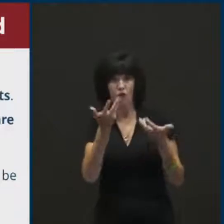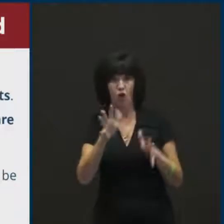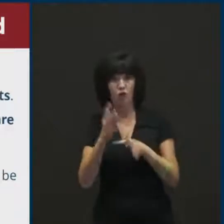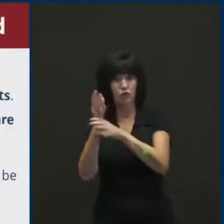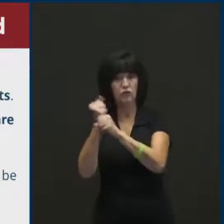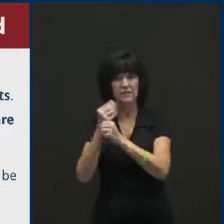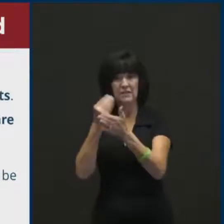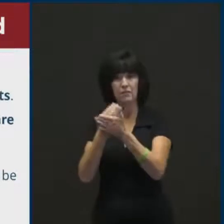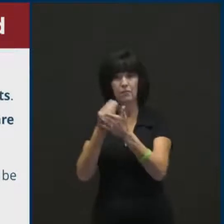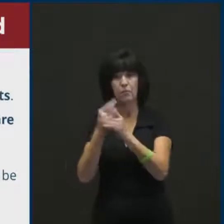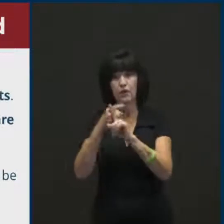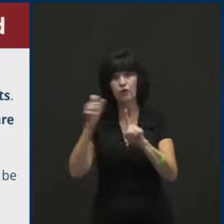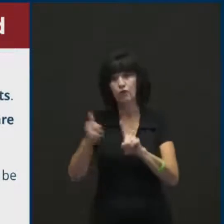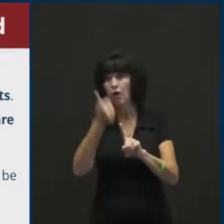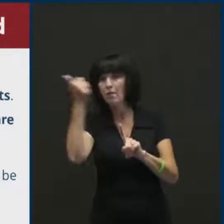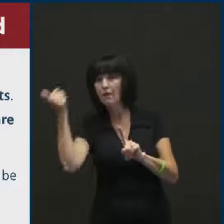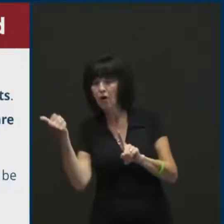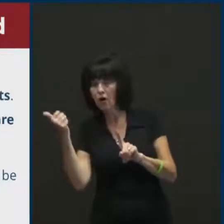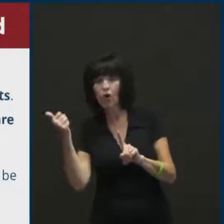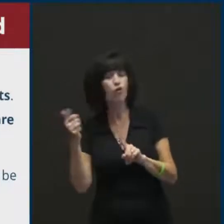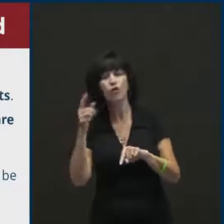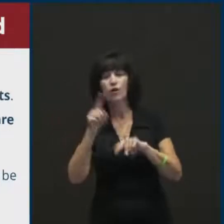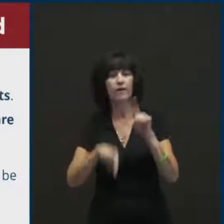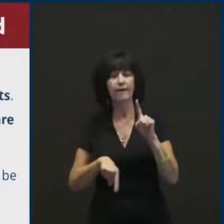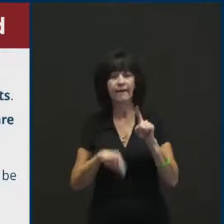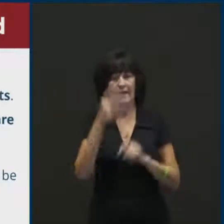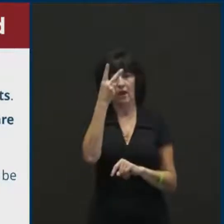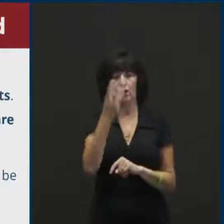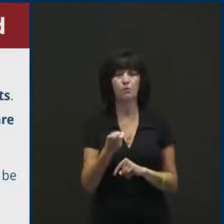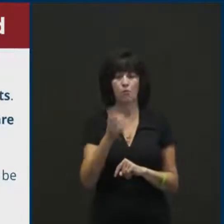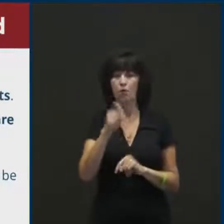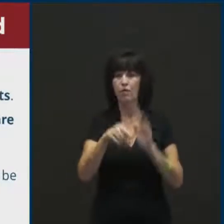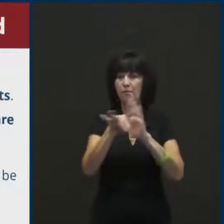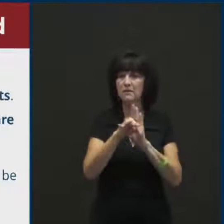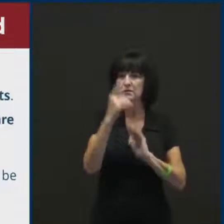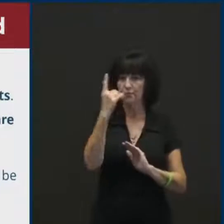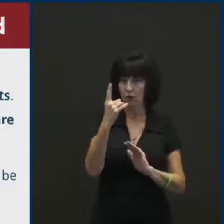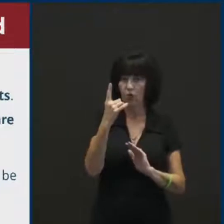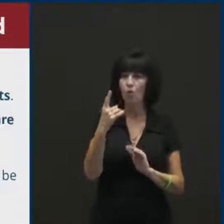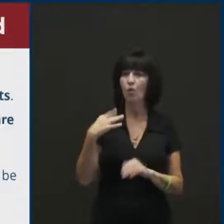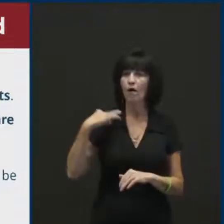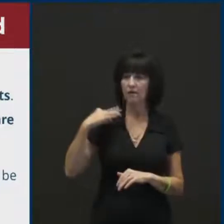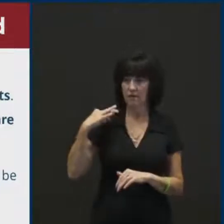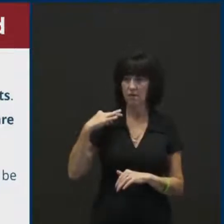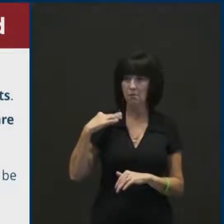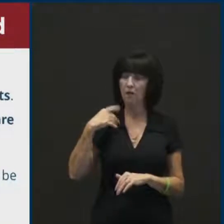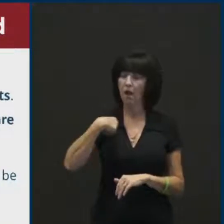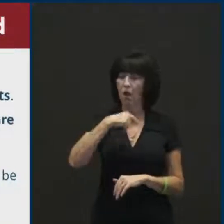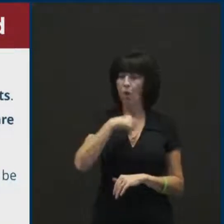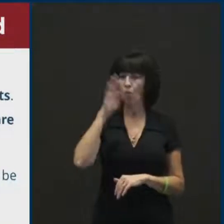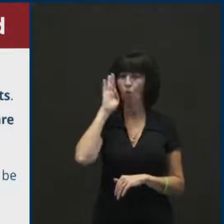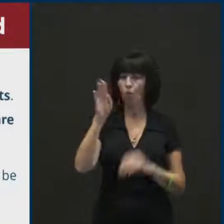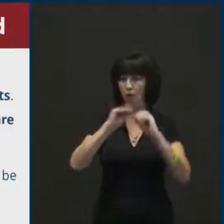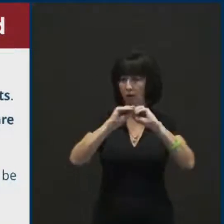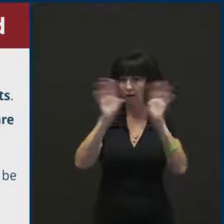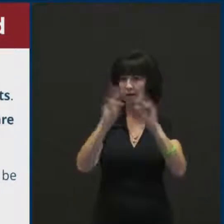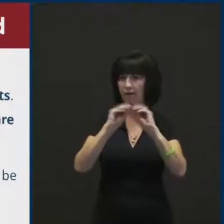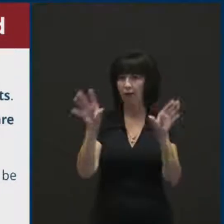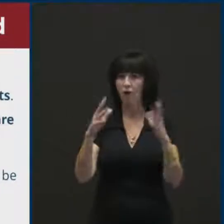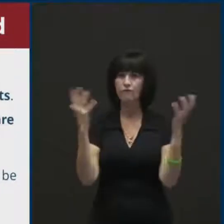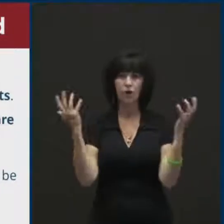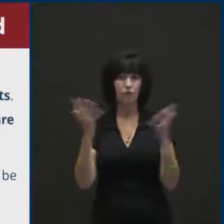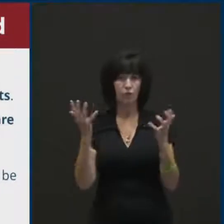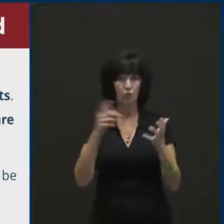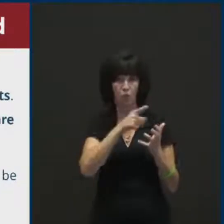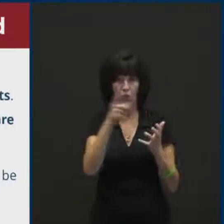the categories around personal protective equipment. So all of this will be made clear and we will have support for individual entities to really figure